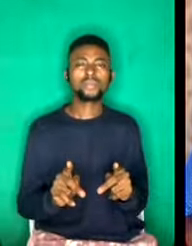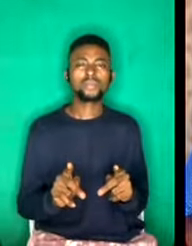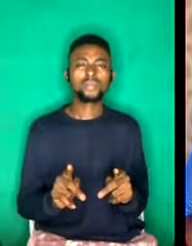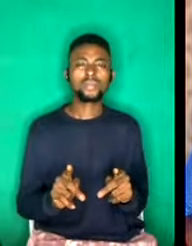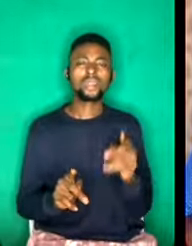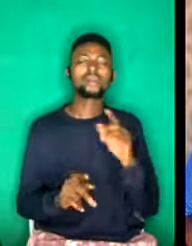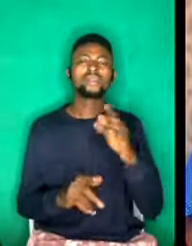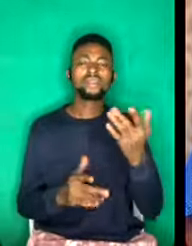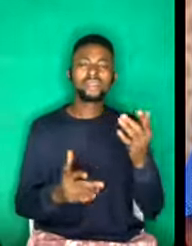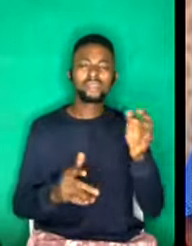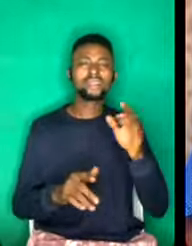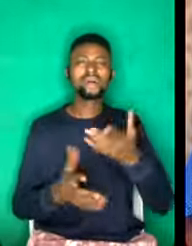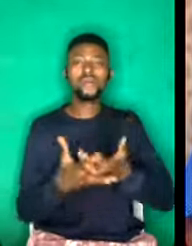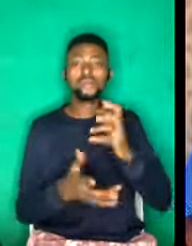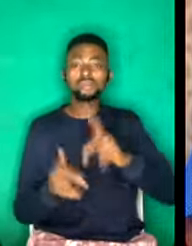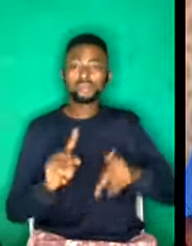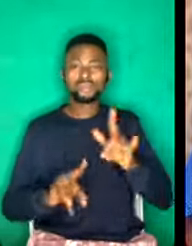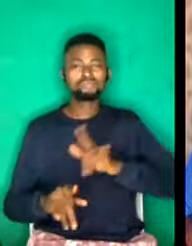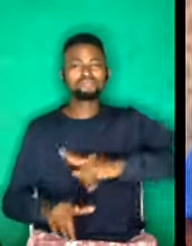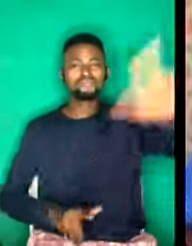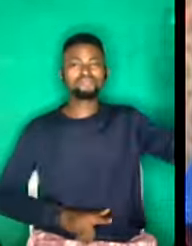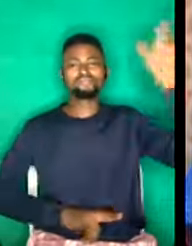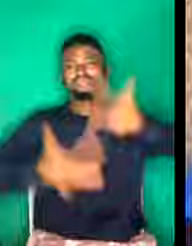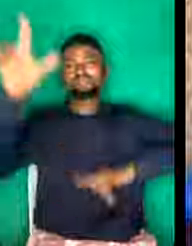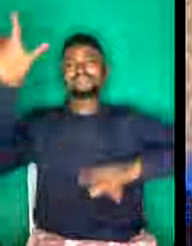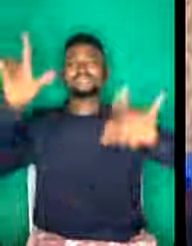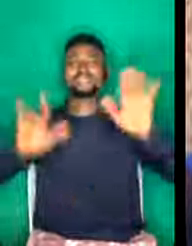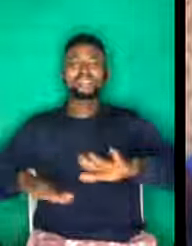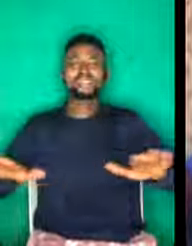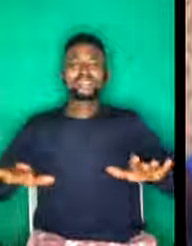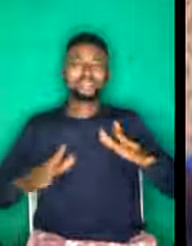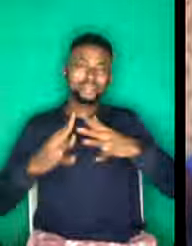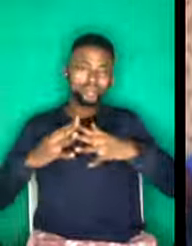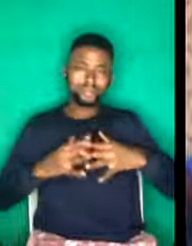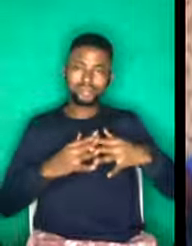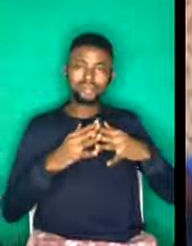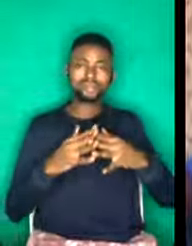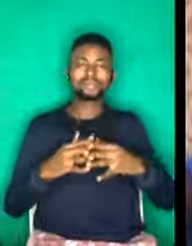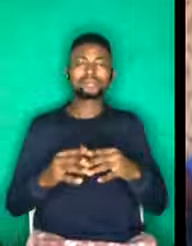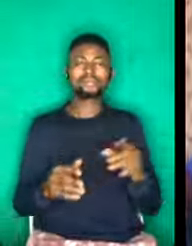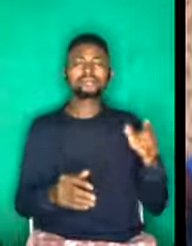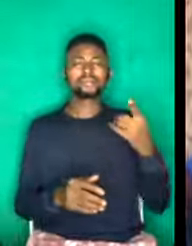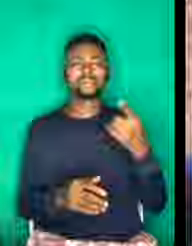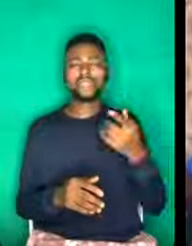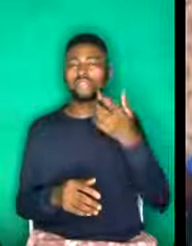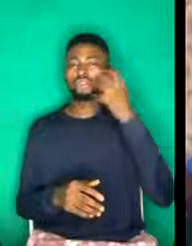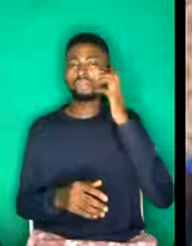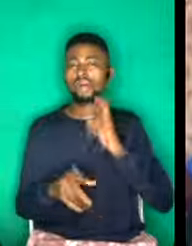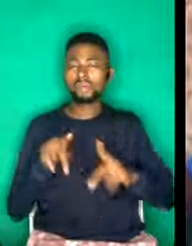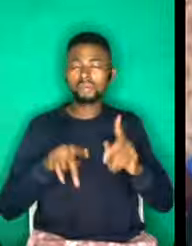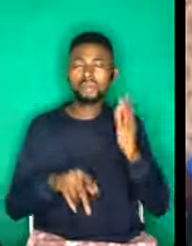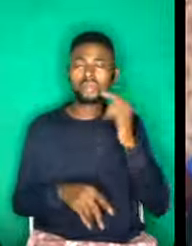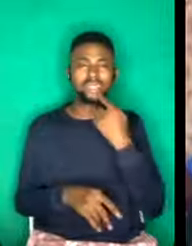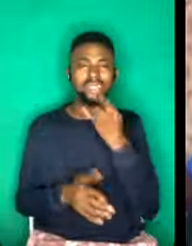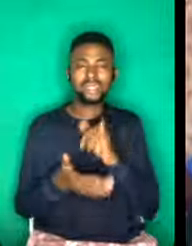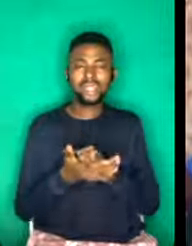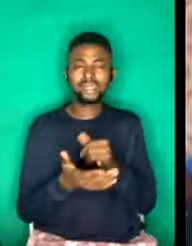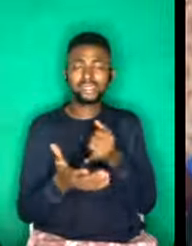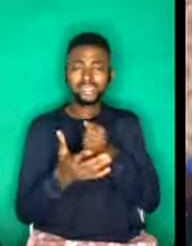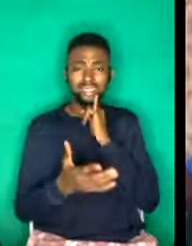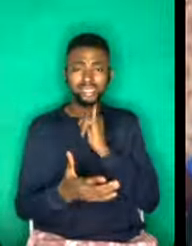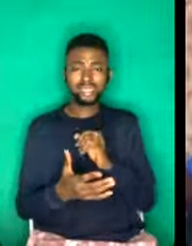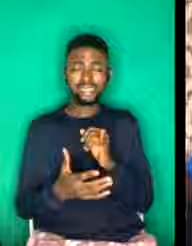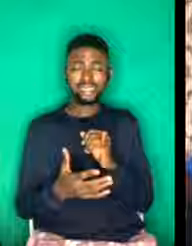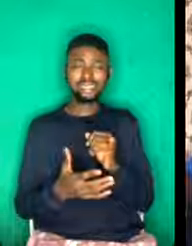abroad and leave us here in Nigeria. But Yoruba will say, it is in the house that the bush would remain.